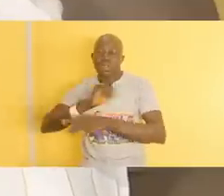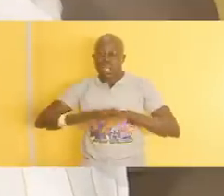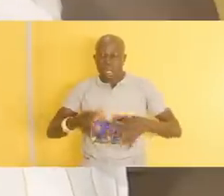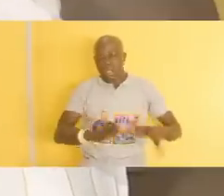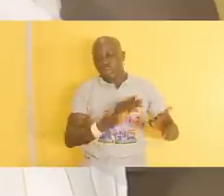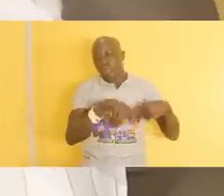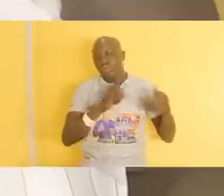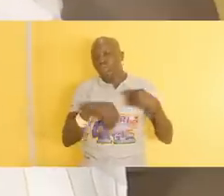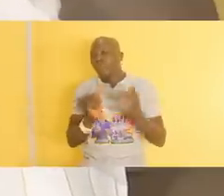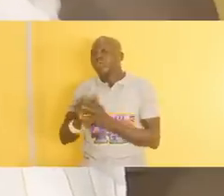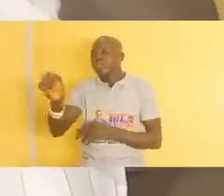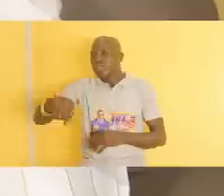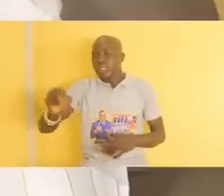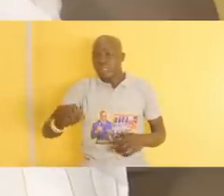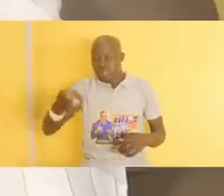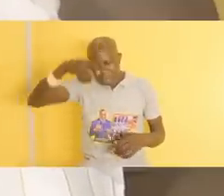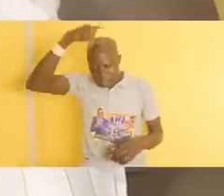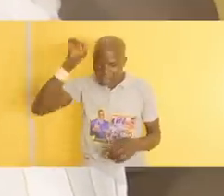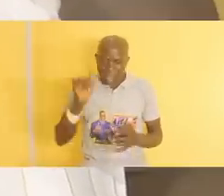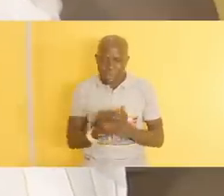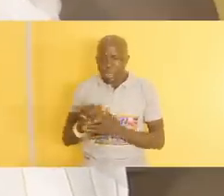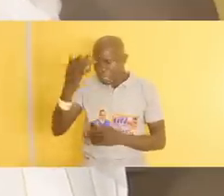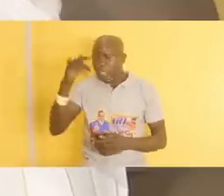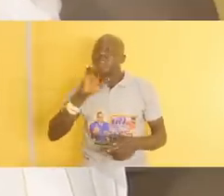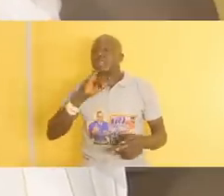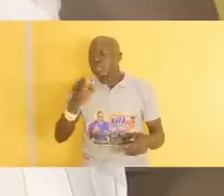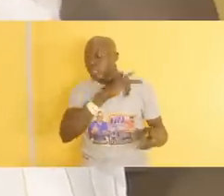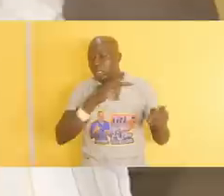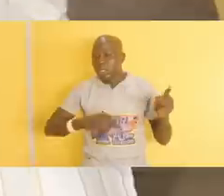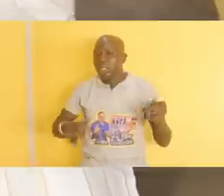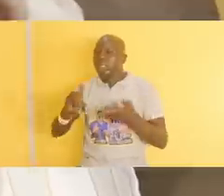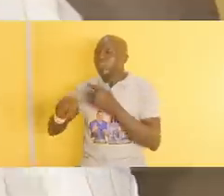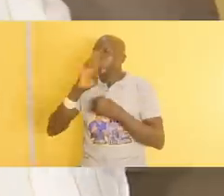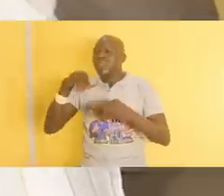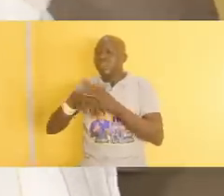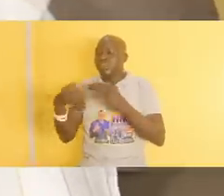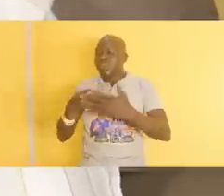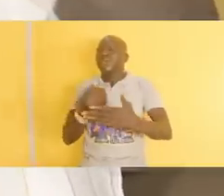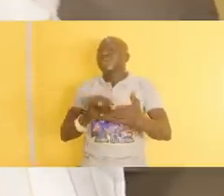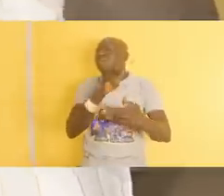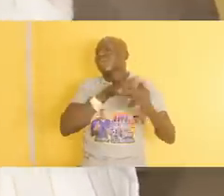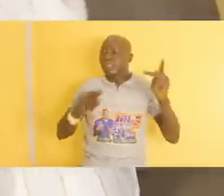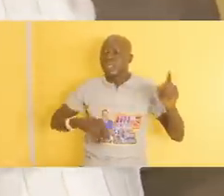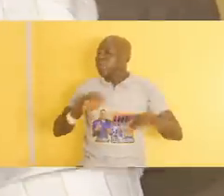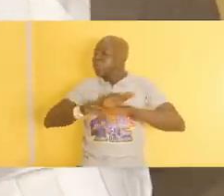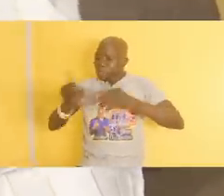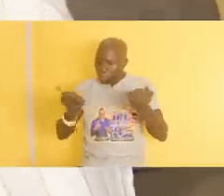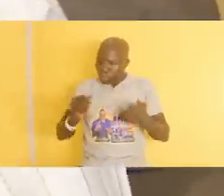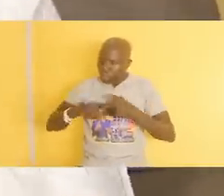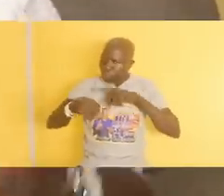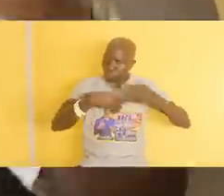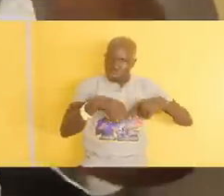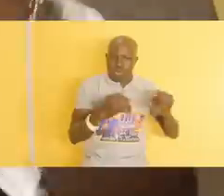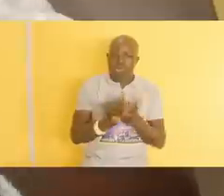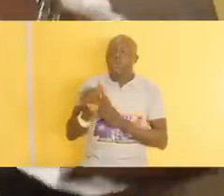we don't allow you to move bene david o mo ko di di oba ni you know he's a king ko to di oba nko before he become a king won fe o lo they didn't